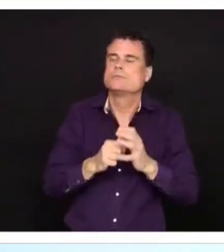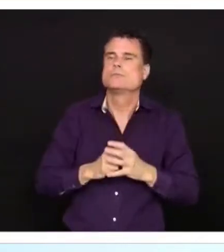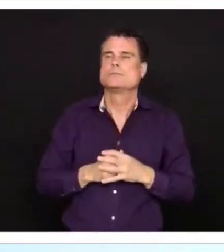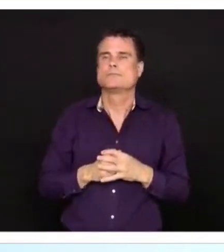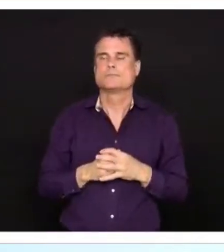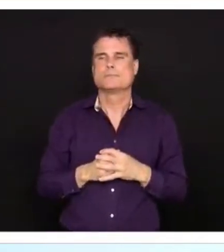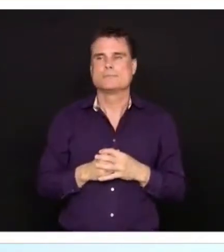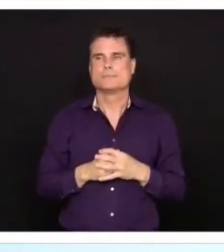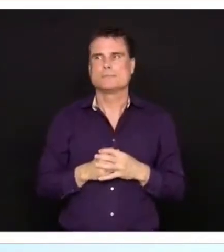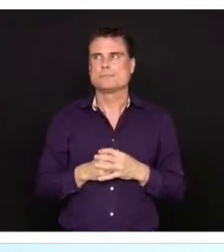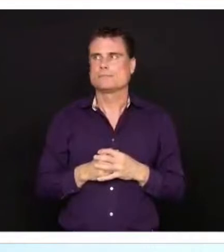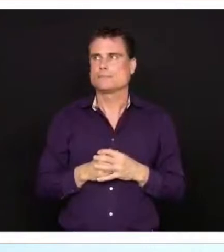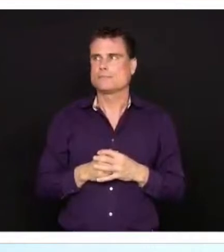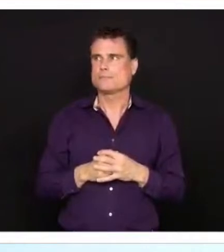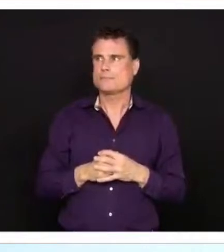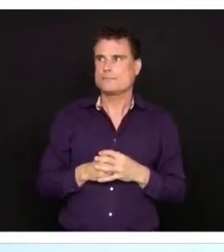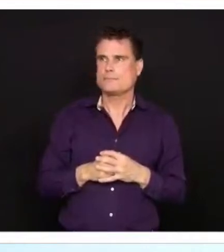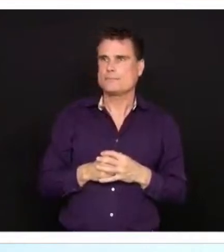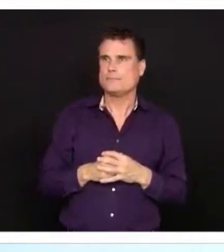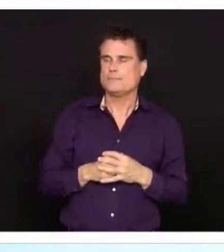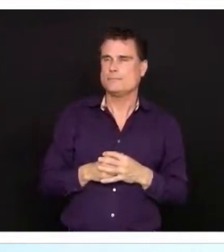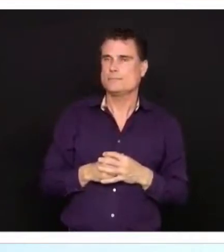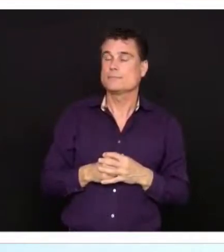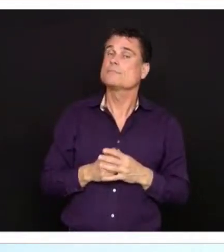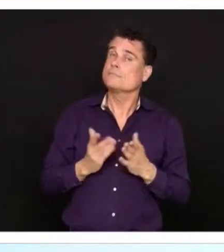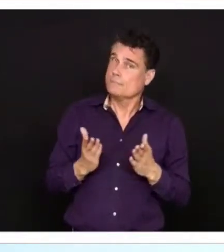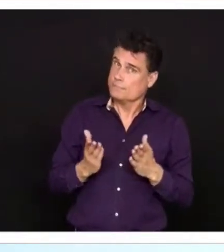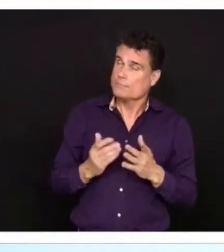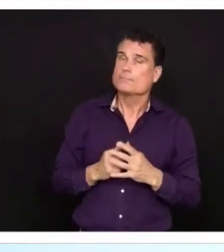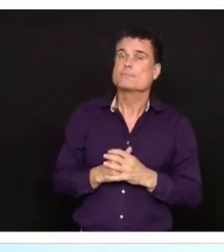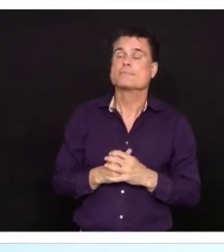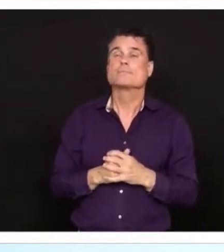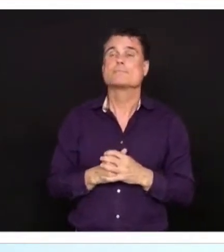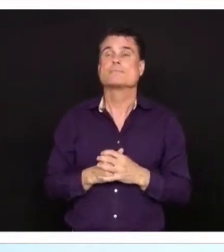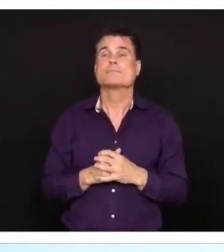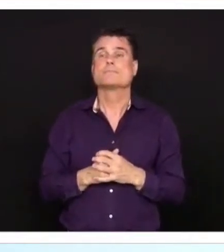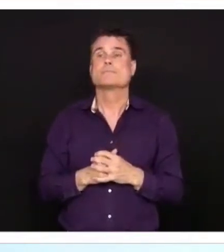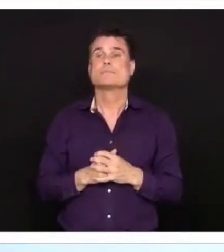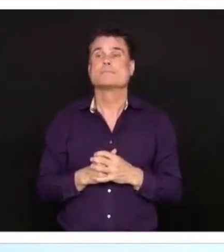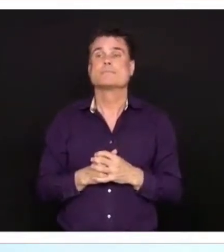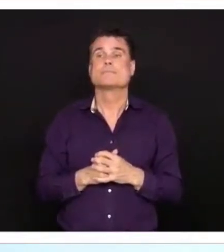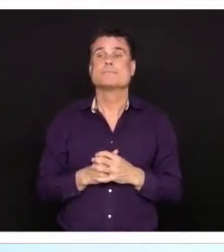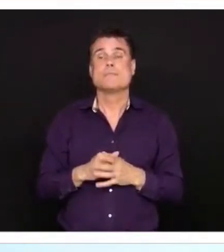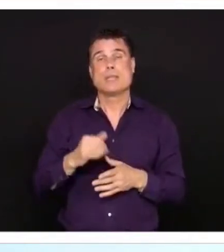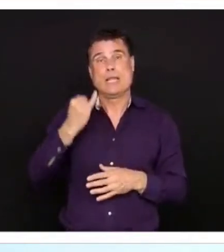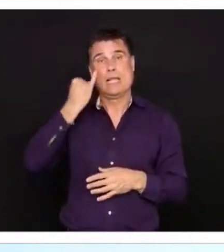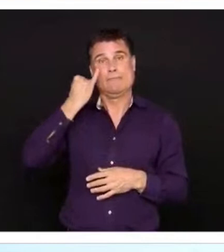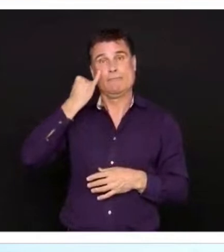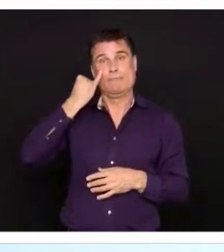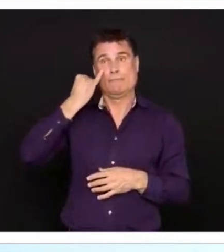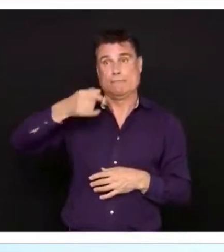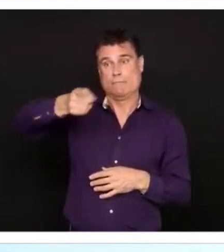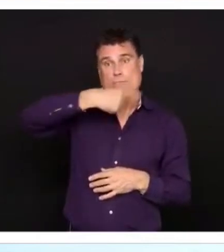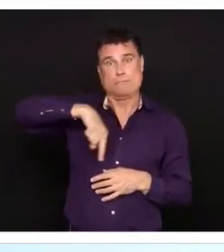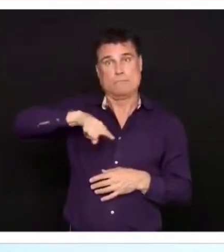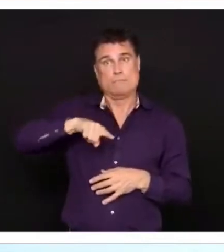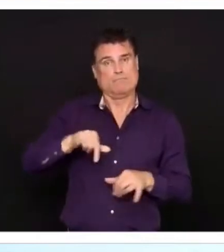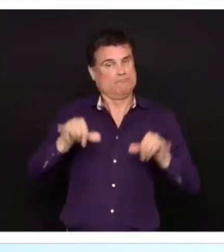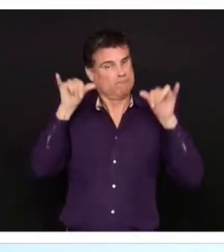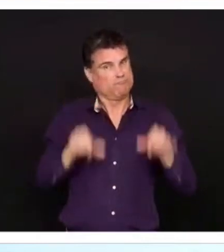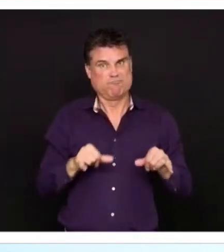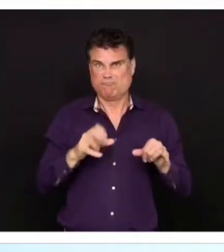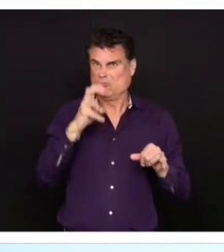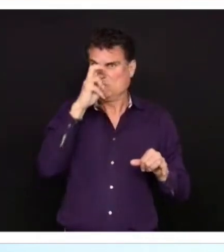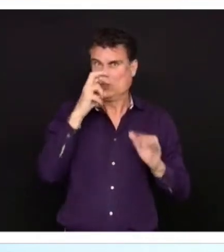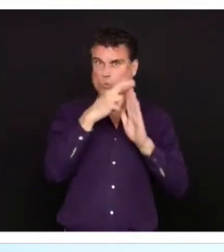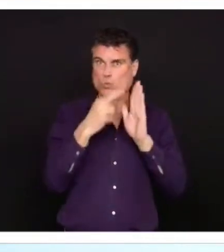perhaps, but also negative that come from them. Or others who might suggest that we should simply lift restrictions. And we saw in the